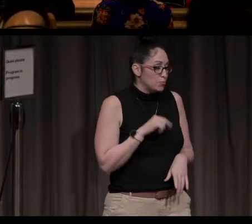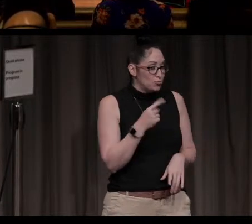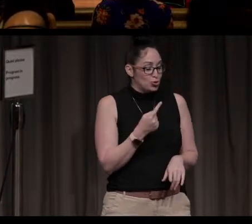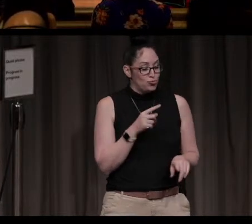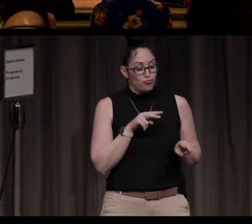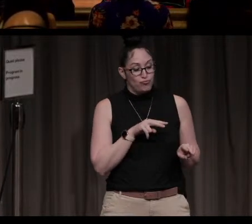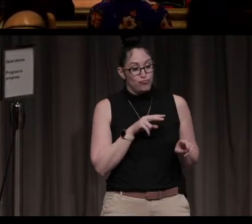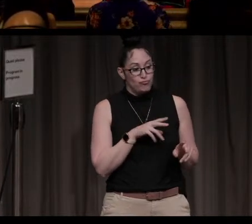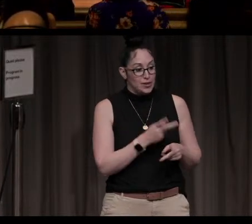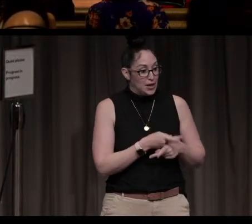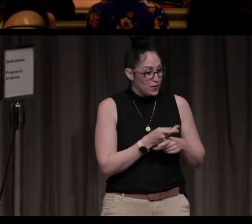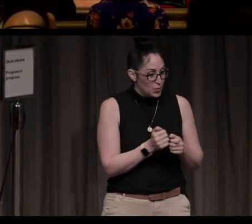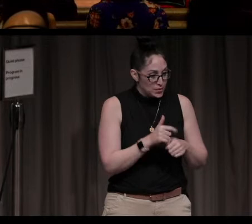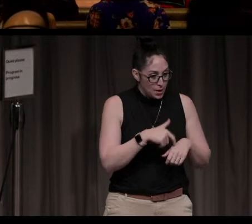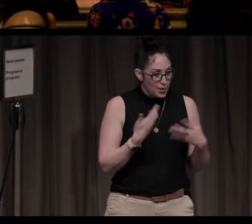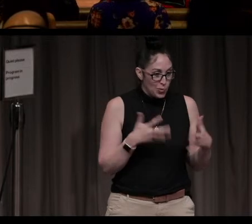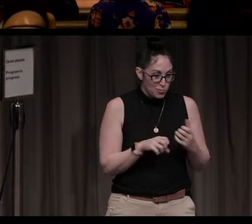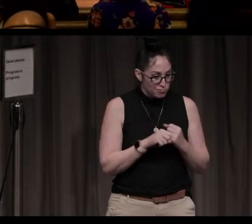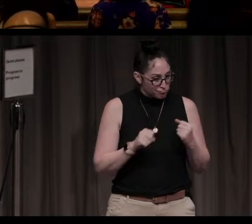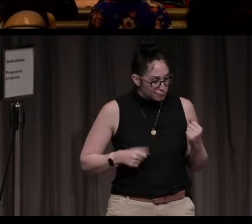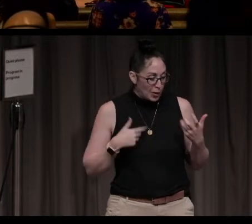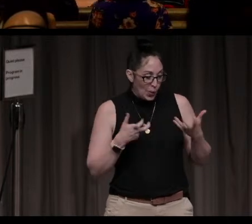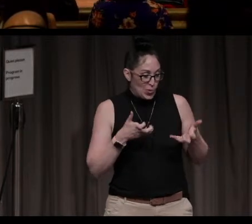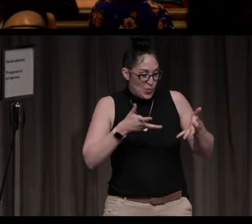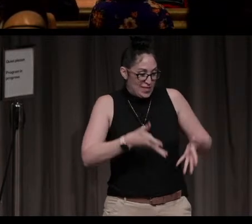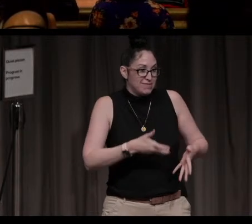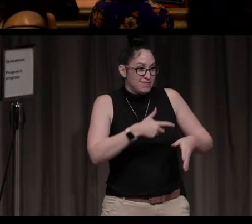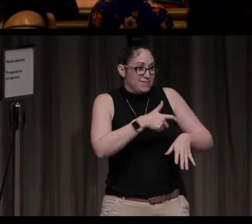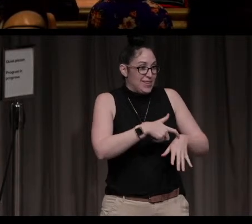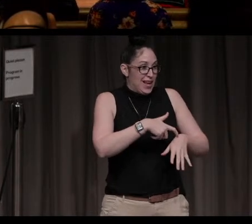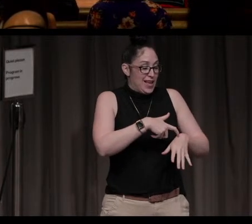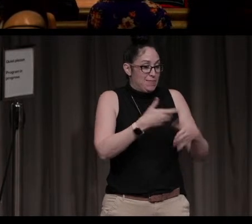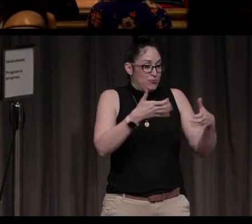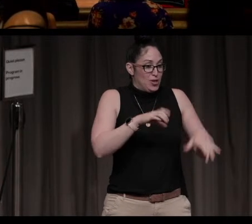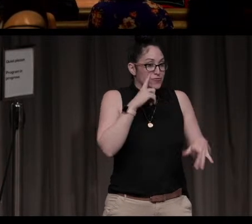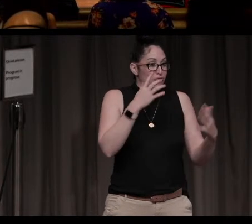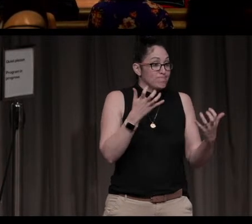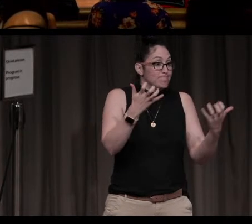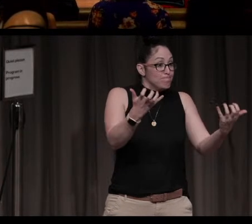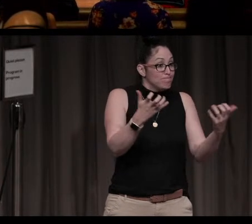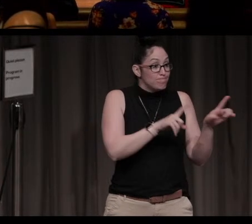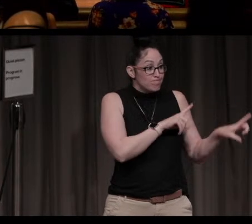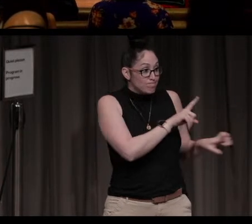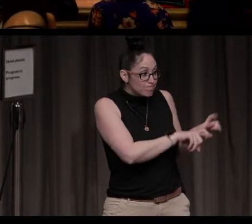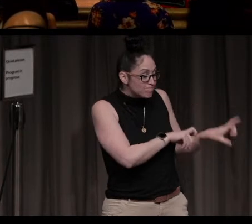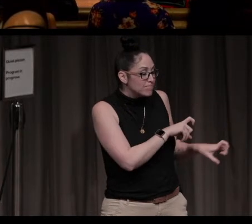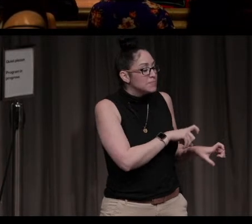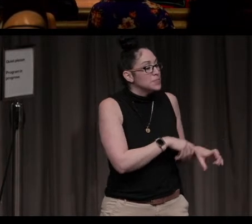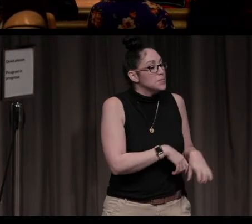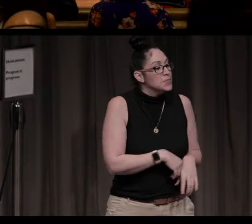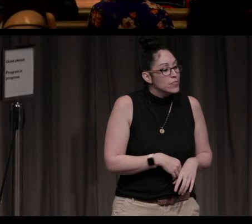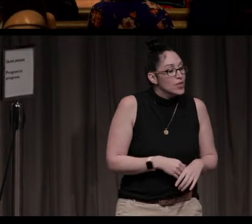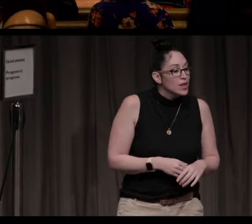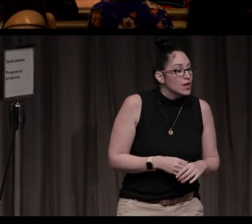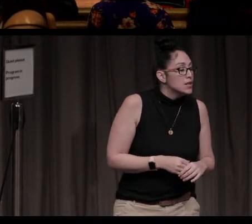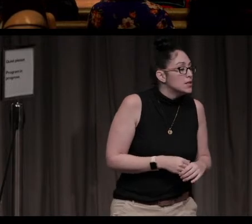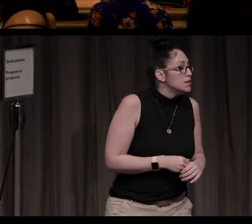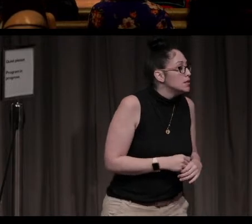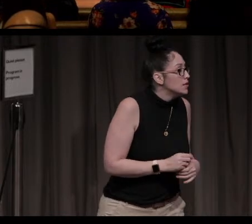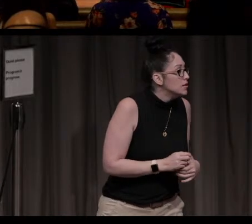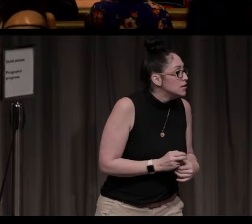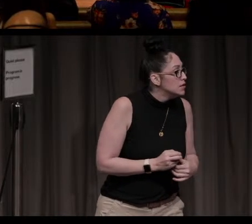want to go on too long, and I do want to leave room for questions. But you talked about something, you know,